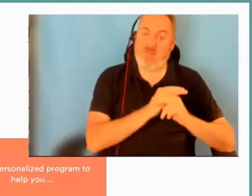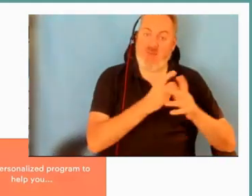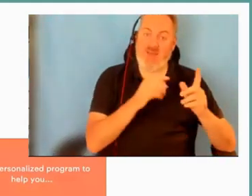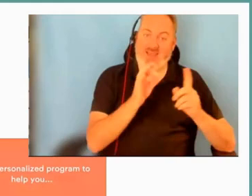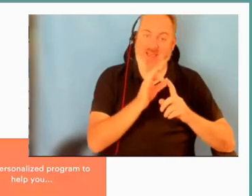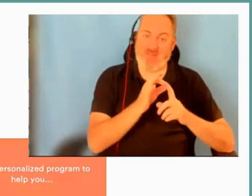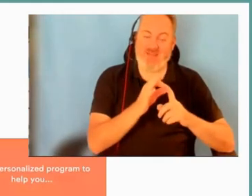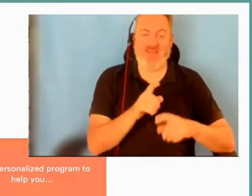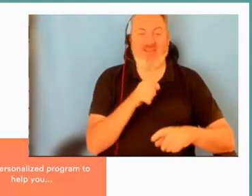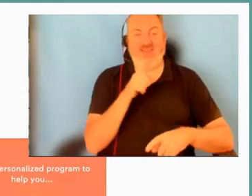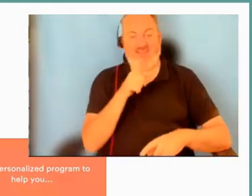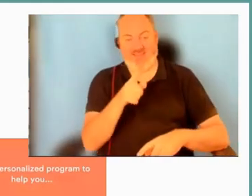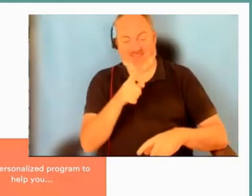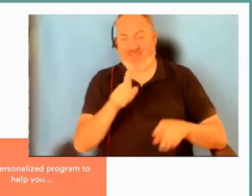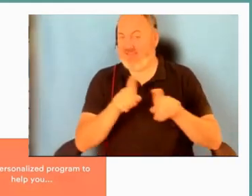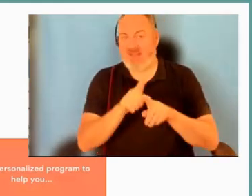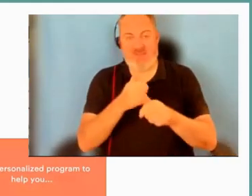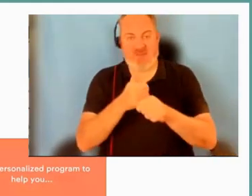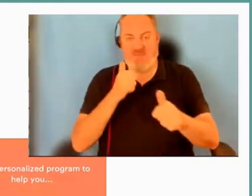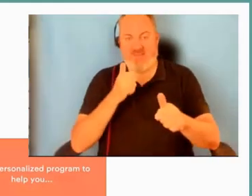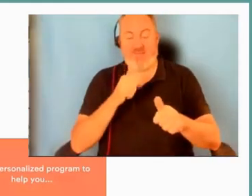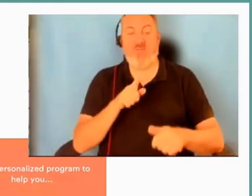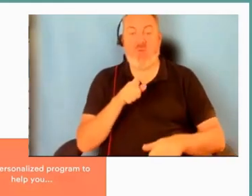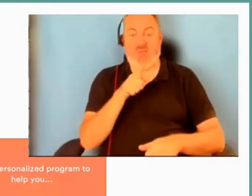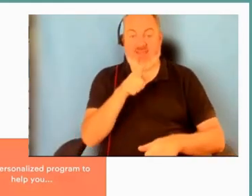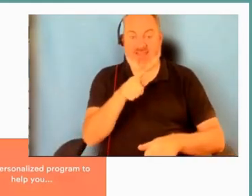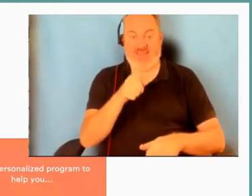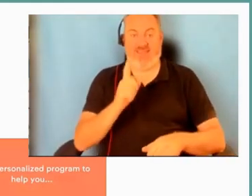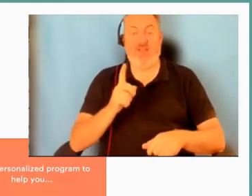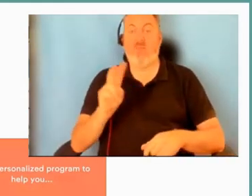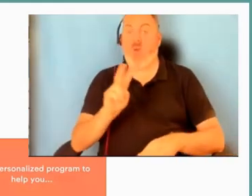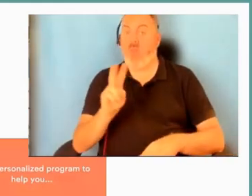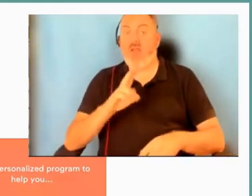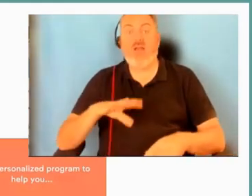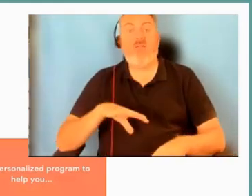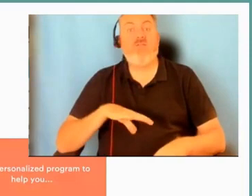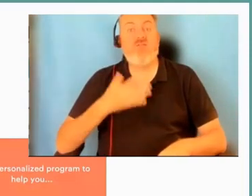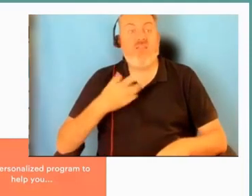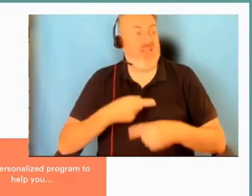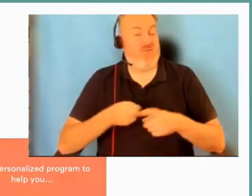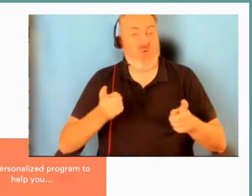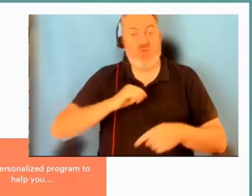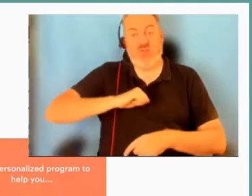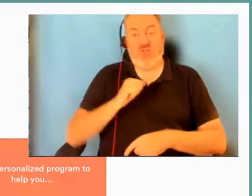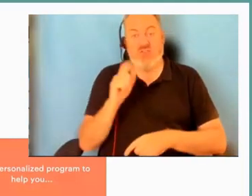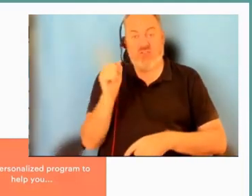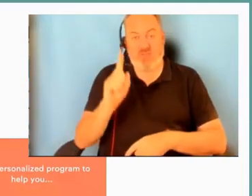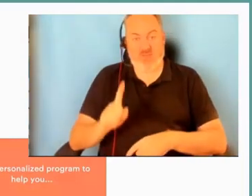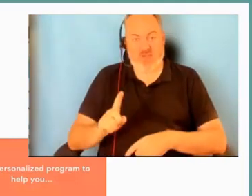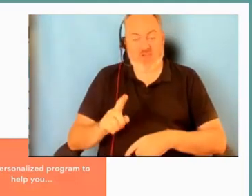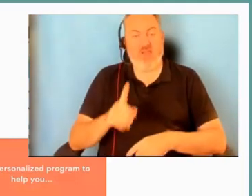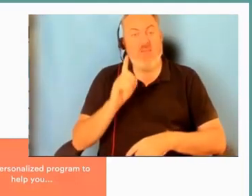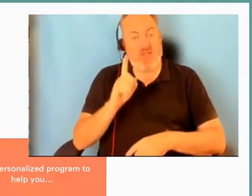Big Health. So Sleepio and Daylight are both free for everyone in Scotland to access, although they're developed by